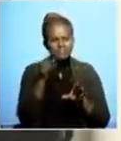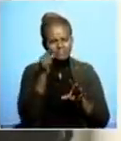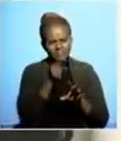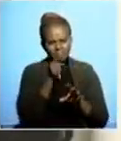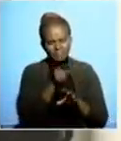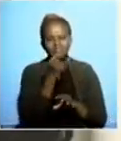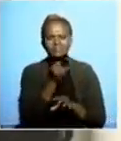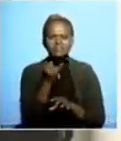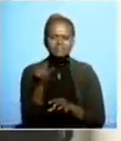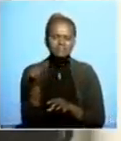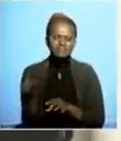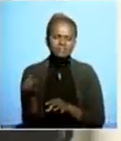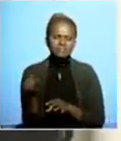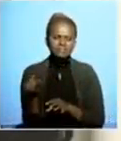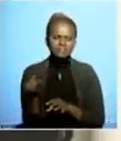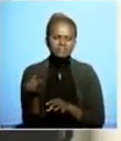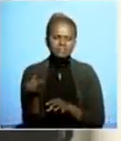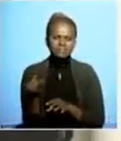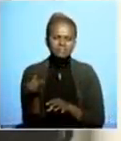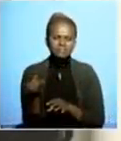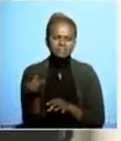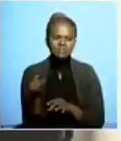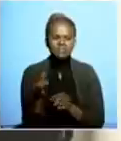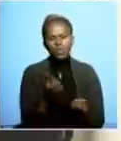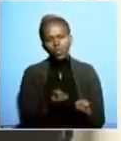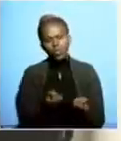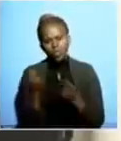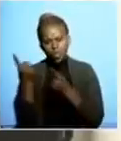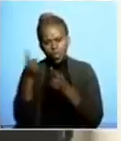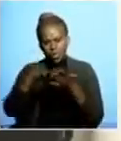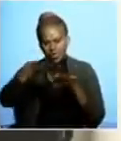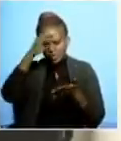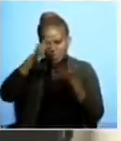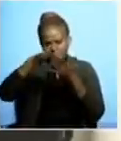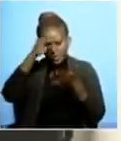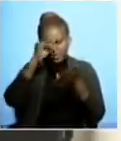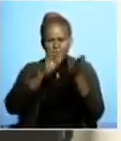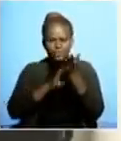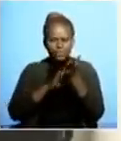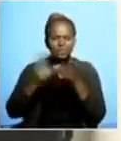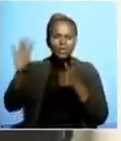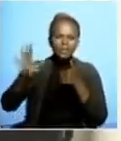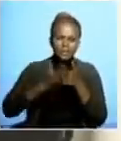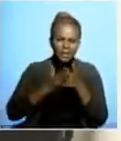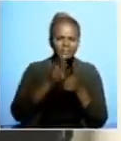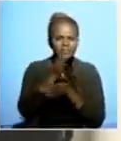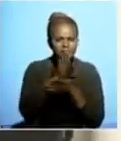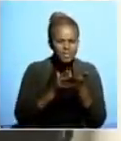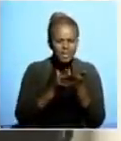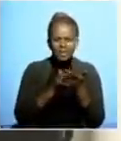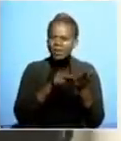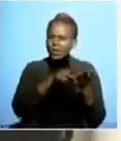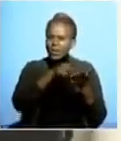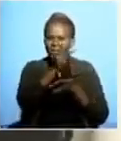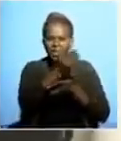They go for further studies, come back, some are not on the